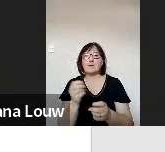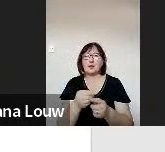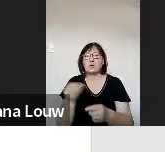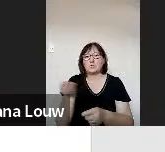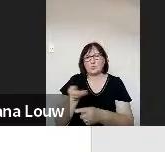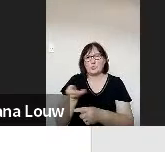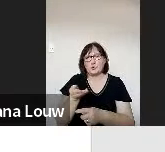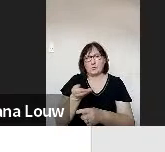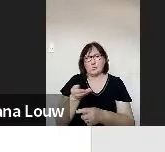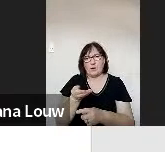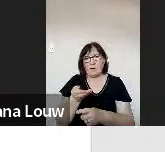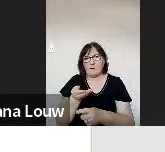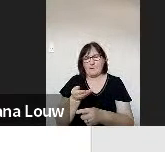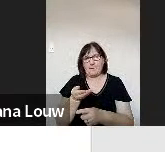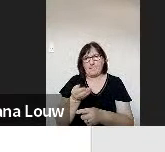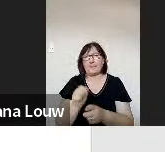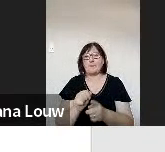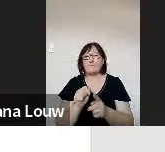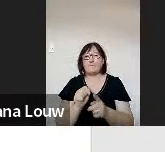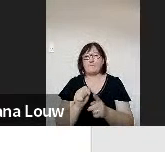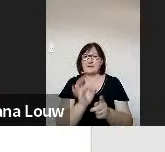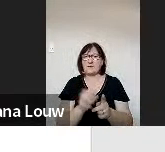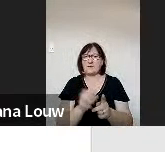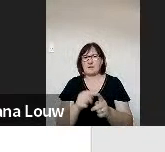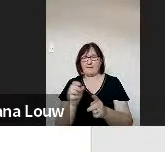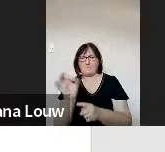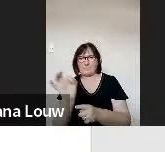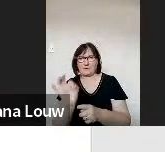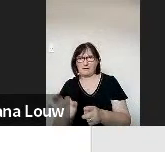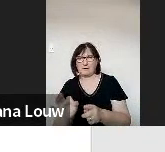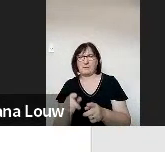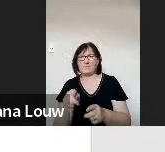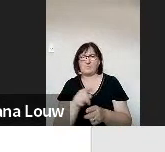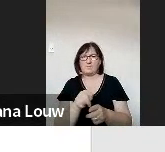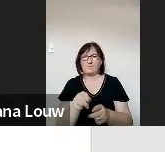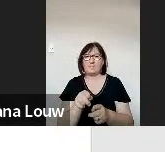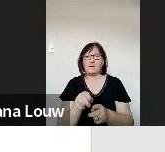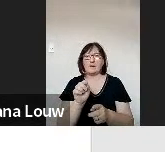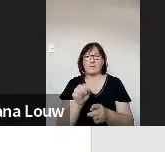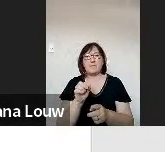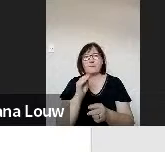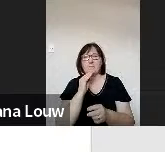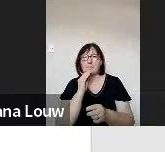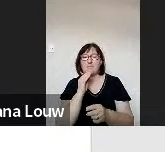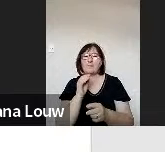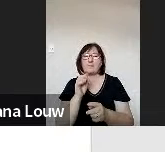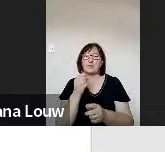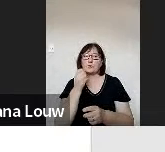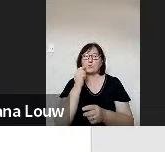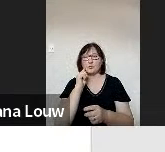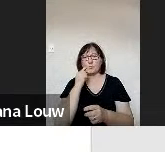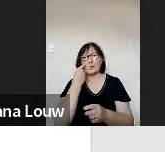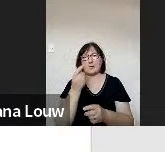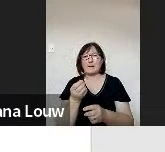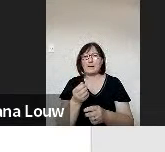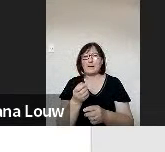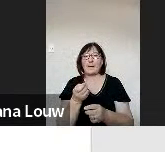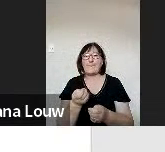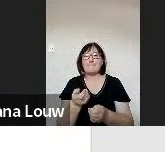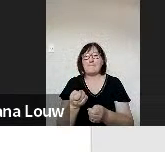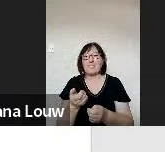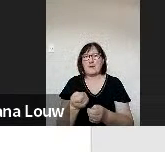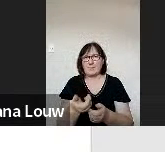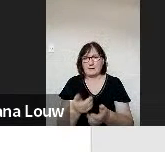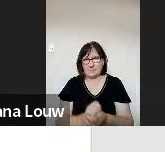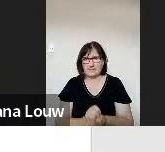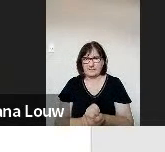41%. Therefore, this will be classified as sweetened peas. Okay, General Rule 3. There